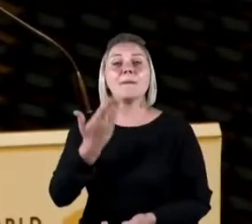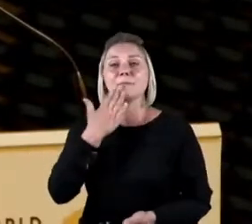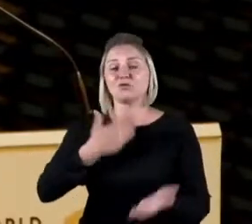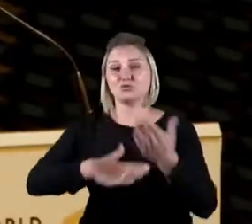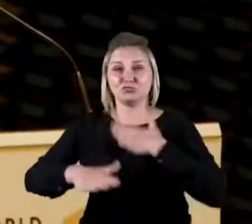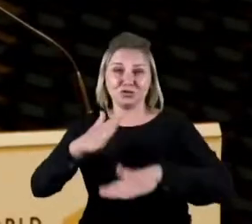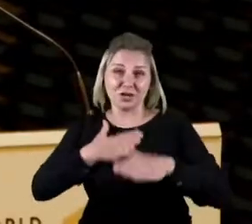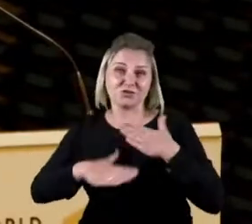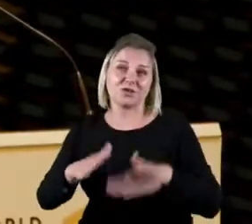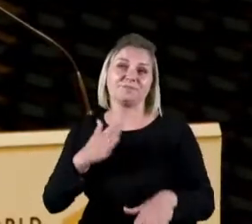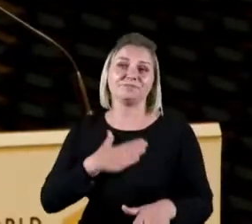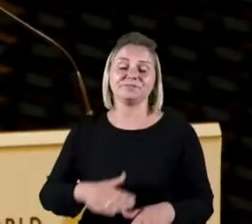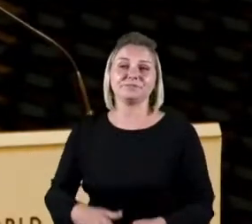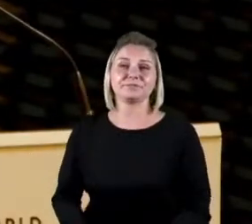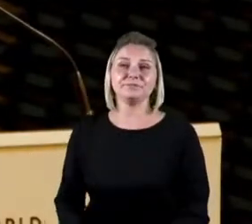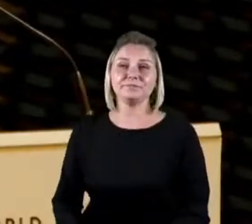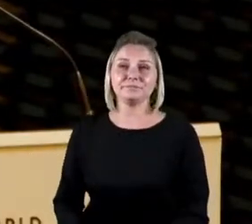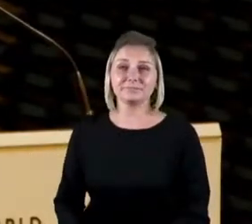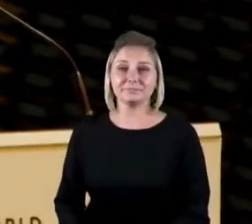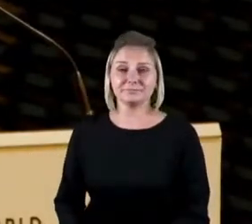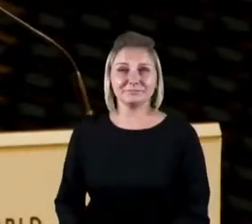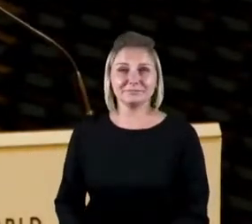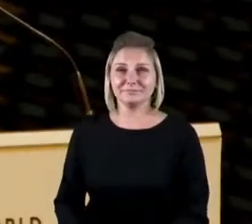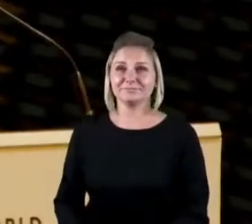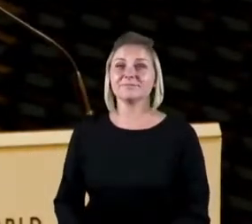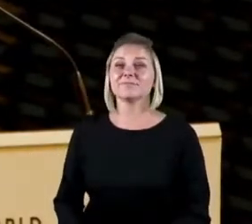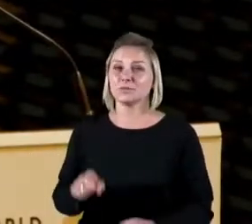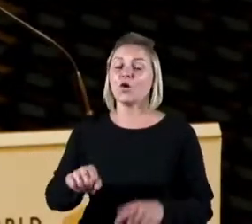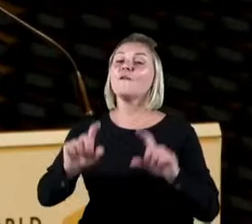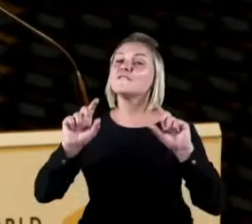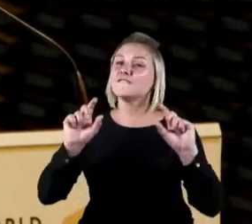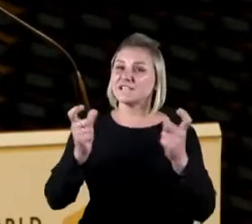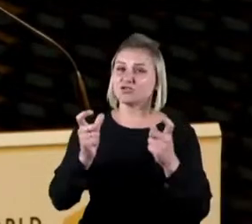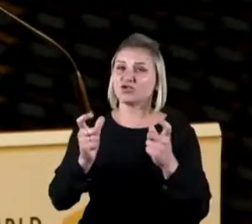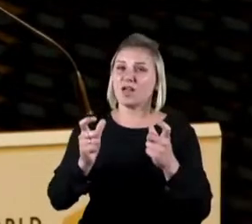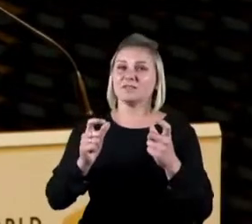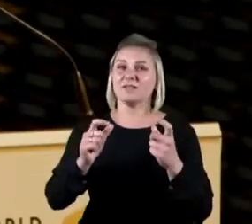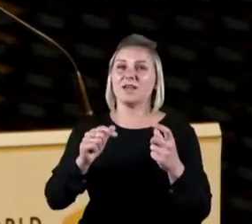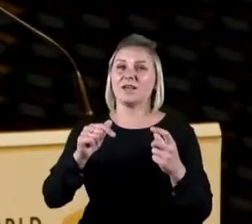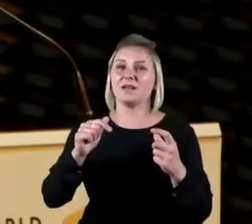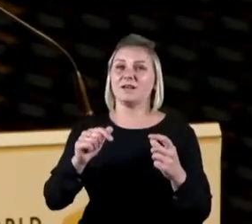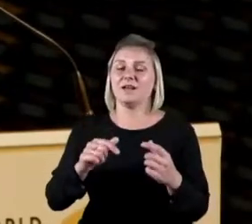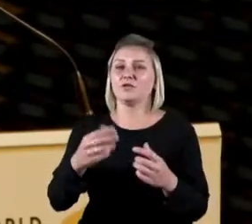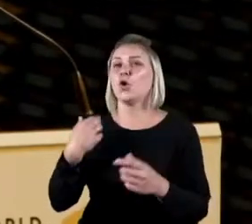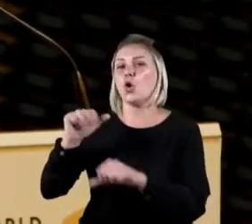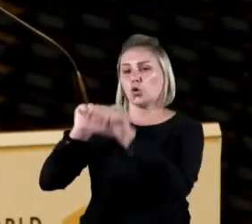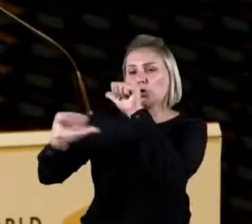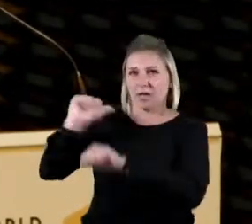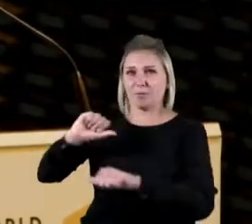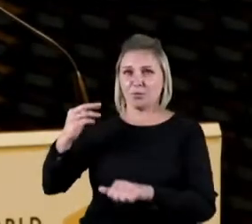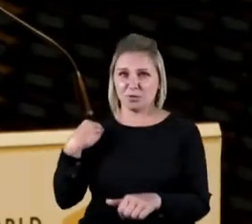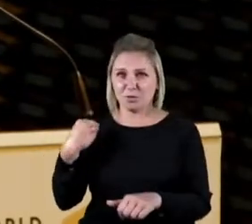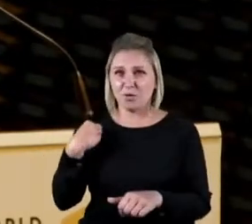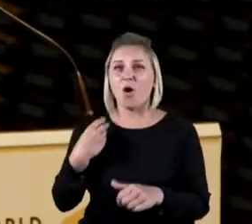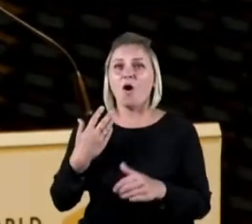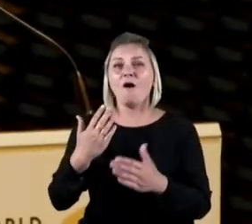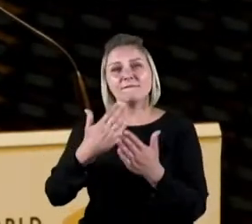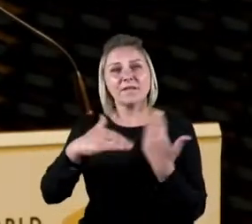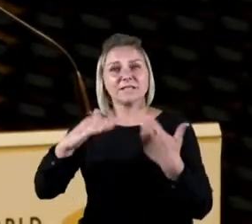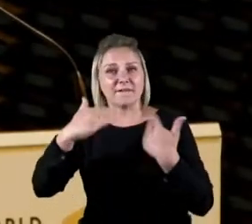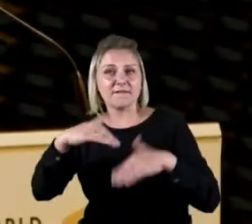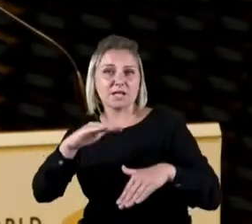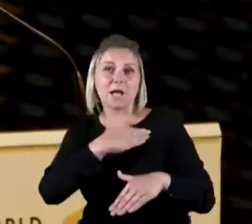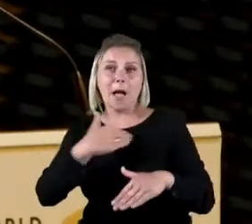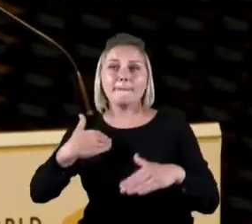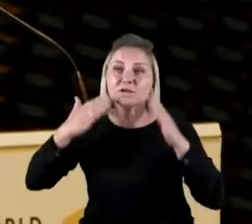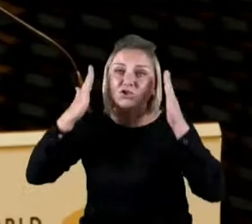at COP26 in Glasgow, my home city, last year. I'm so glad that we're beginning to get more awareness of these issues at events like this, because